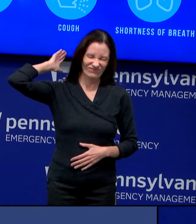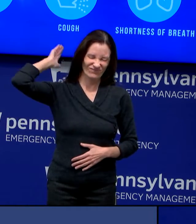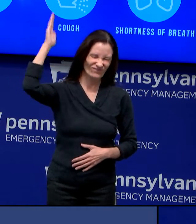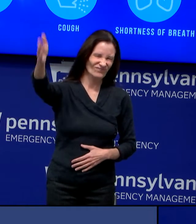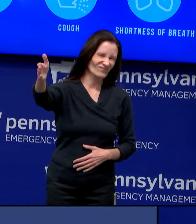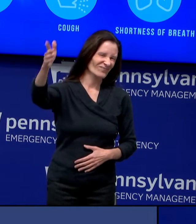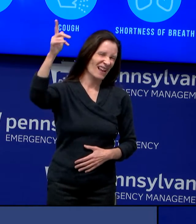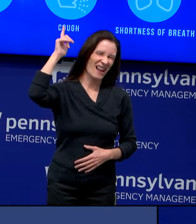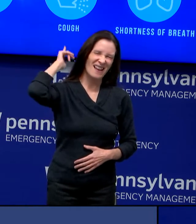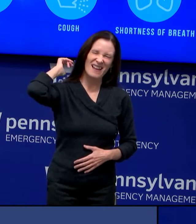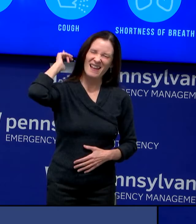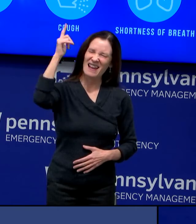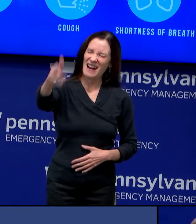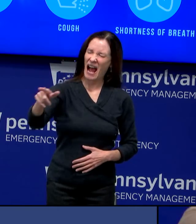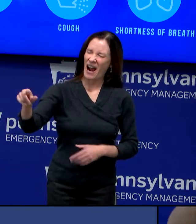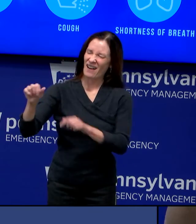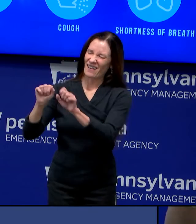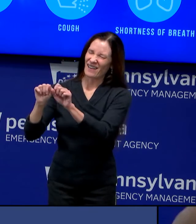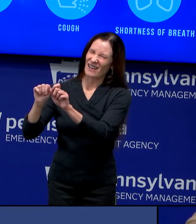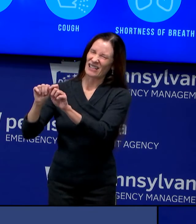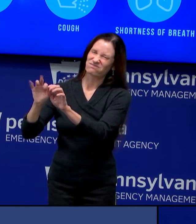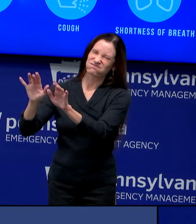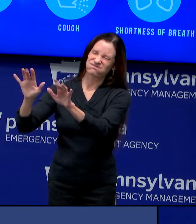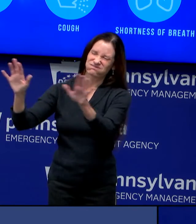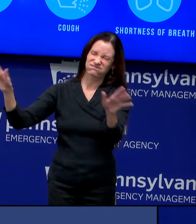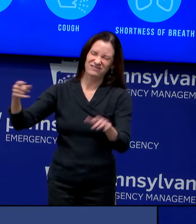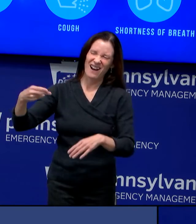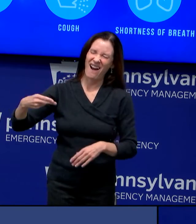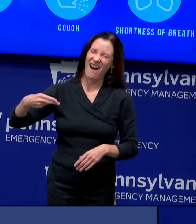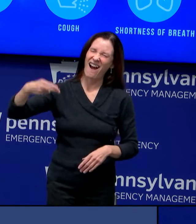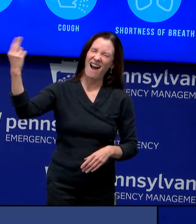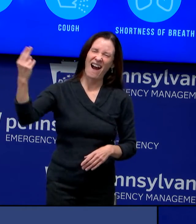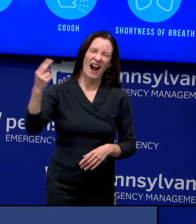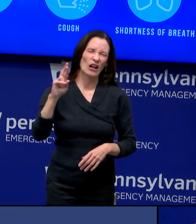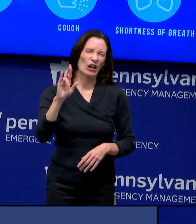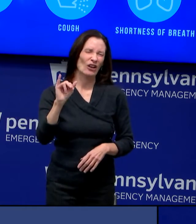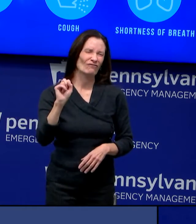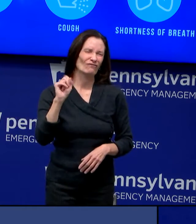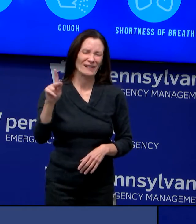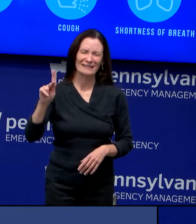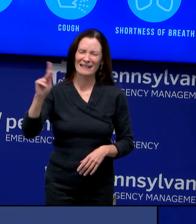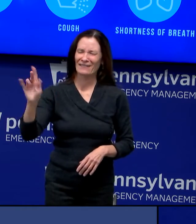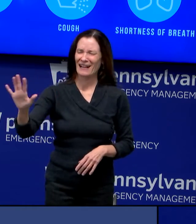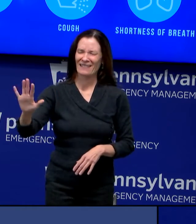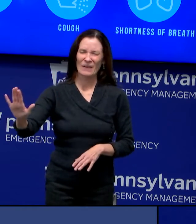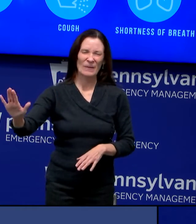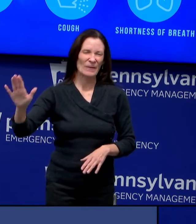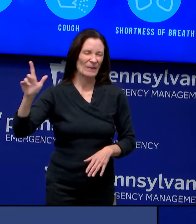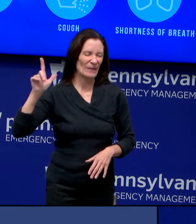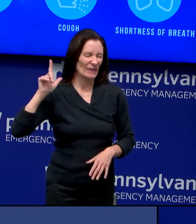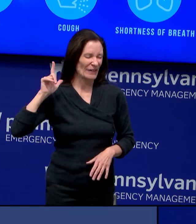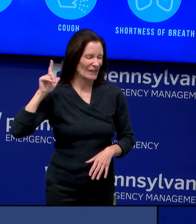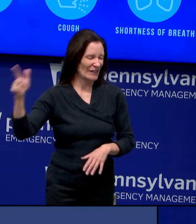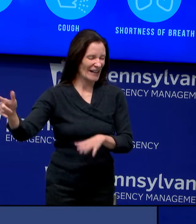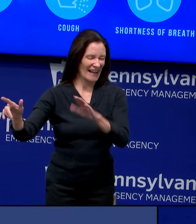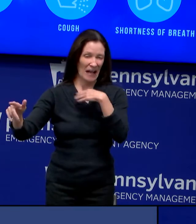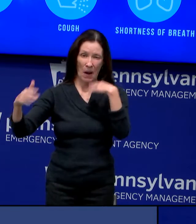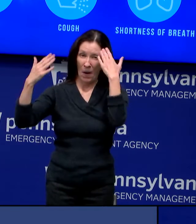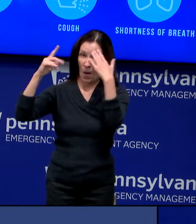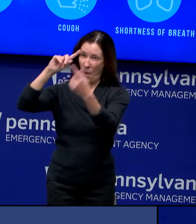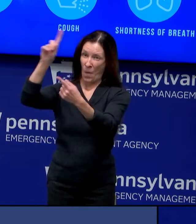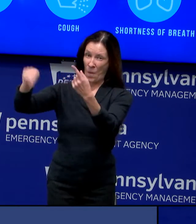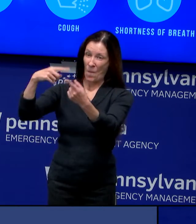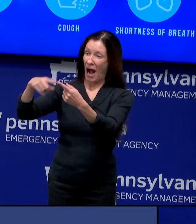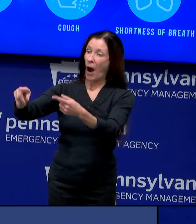the highest rate of new cases. And so I can't predict when that time will be. As the governor